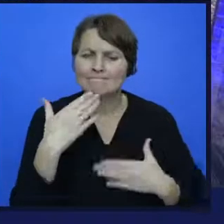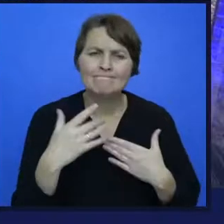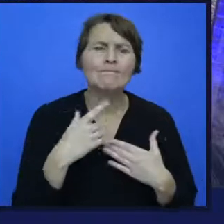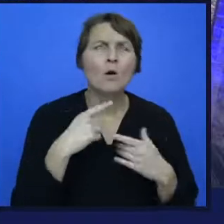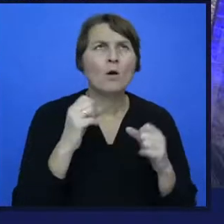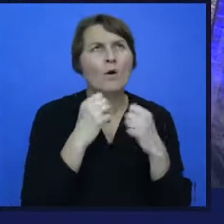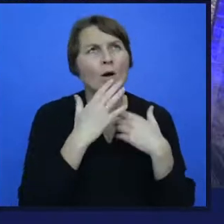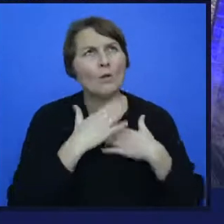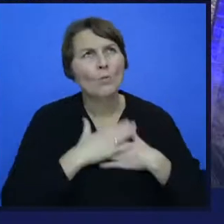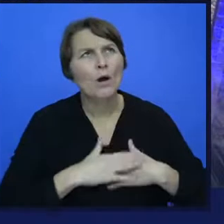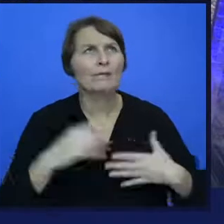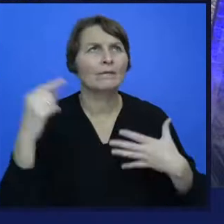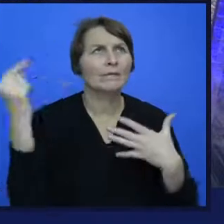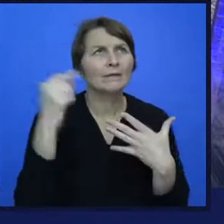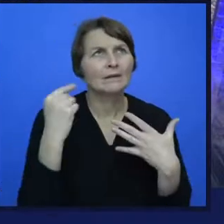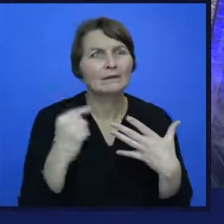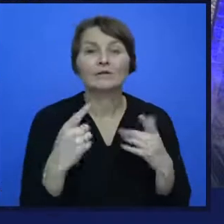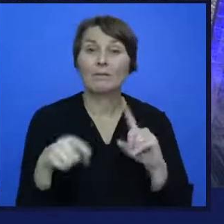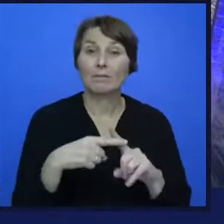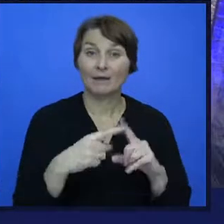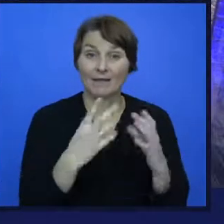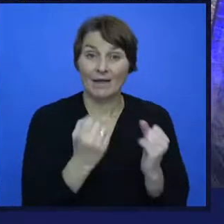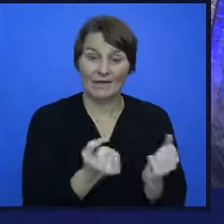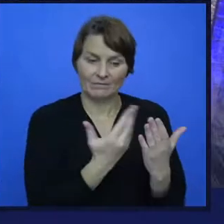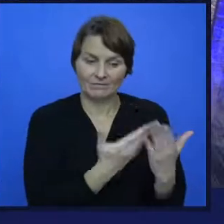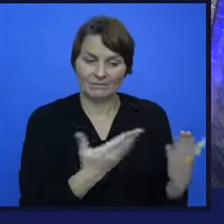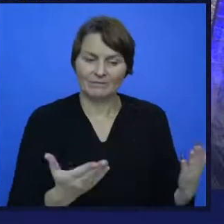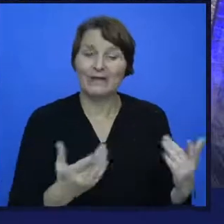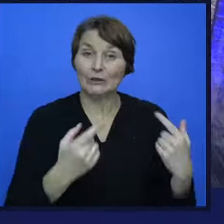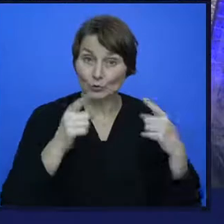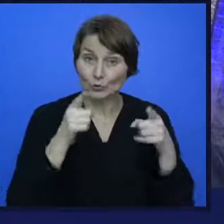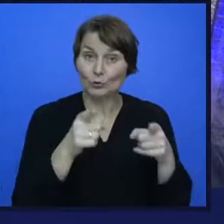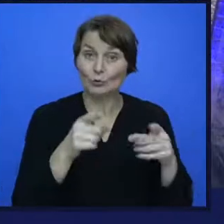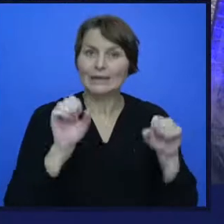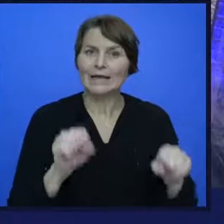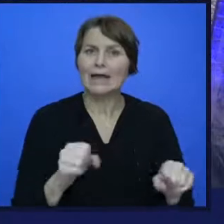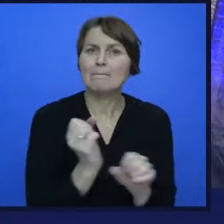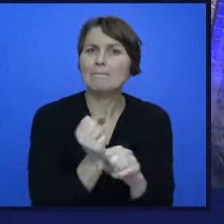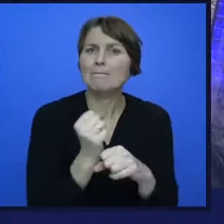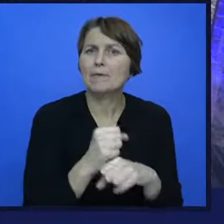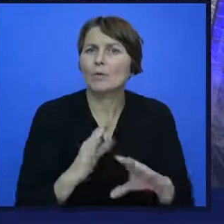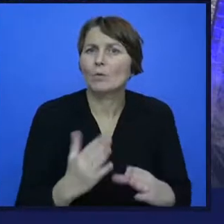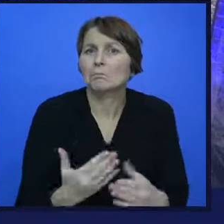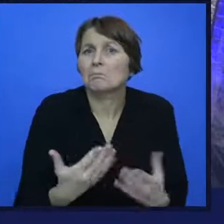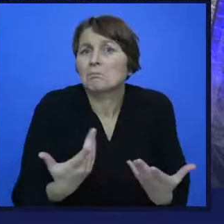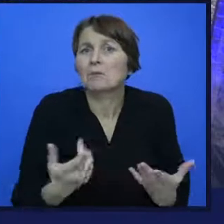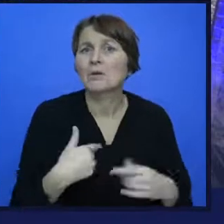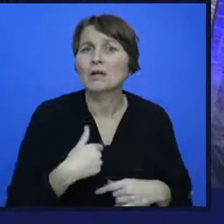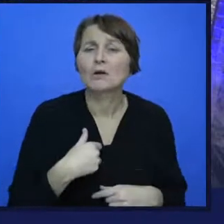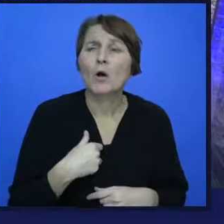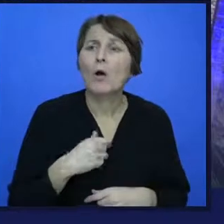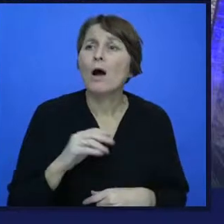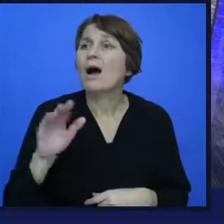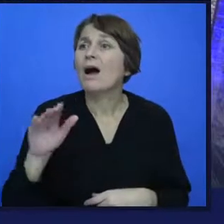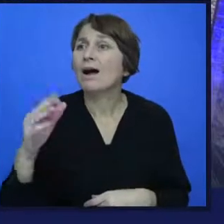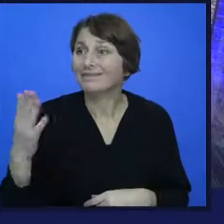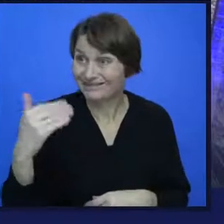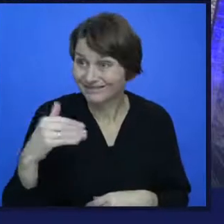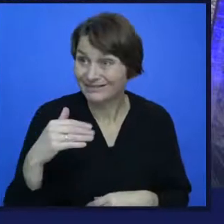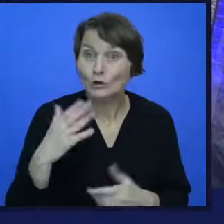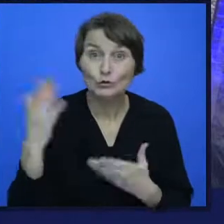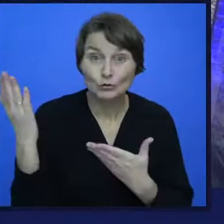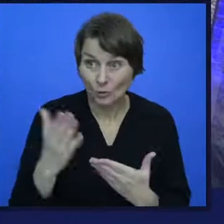what you have at your disposal and what you can create. And you can still go out and ask and say, you know, are these services ever going to be available? Is this something, you